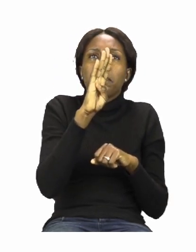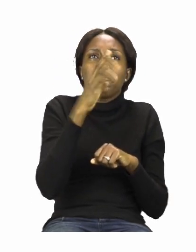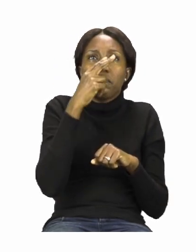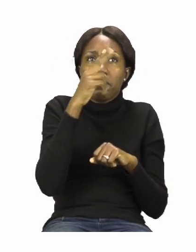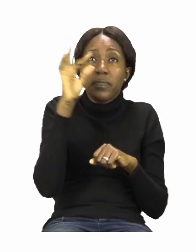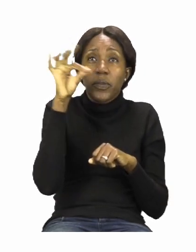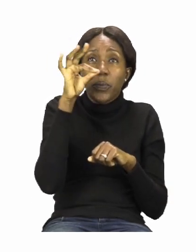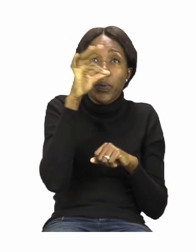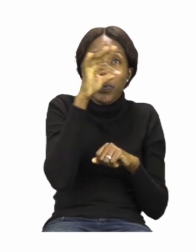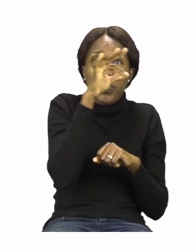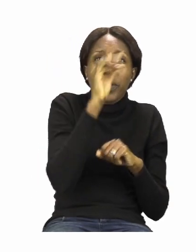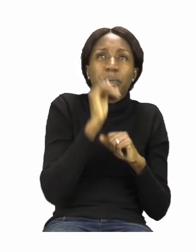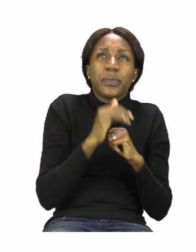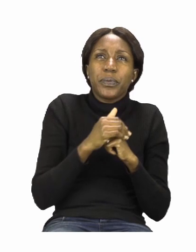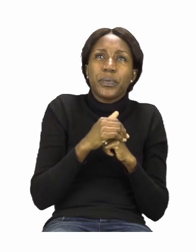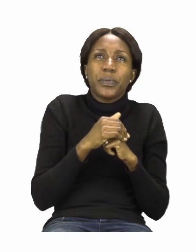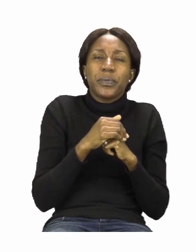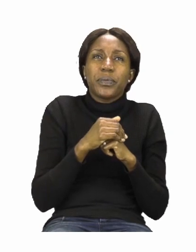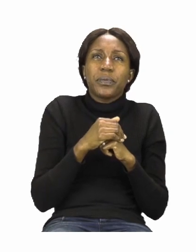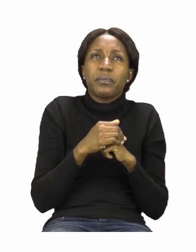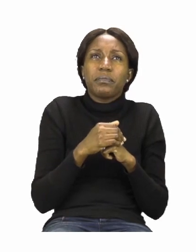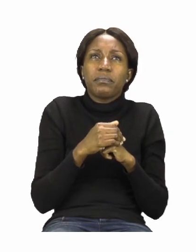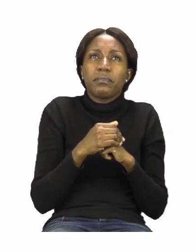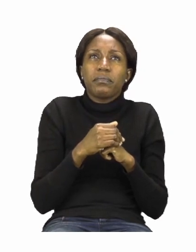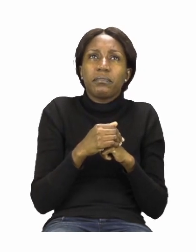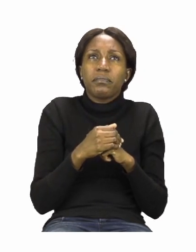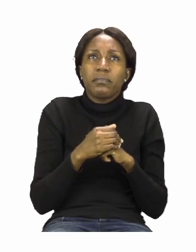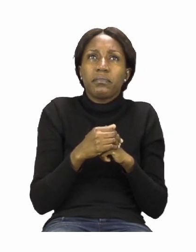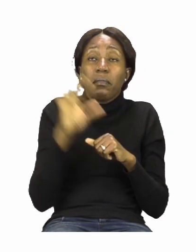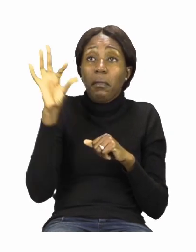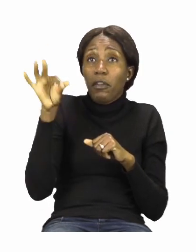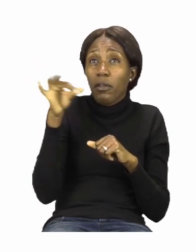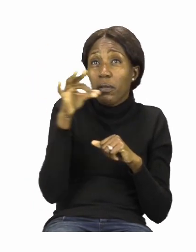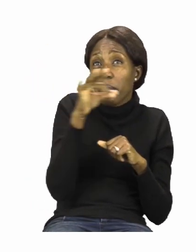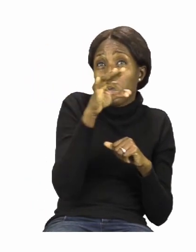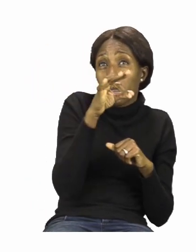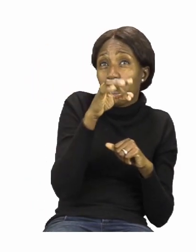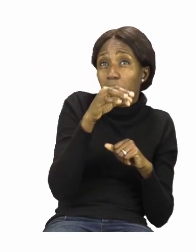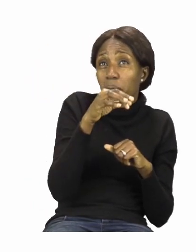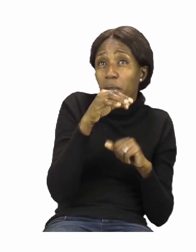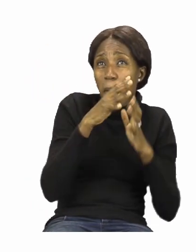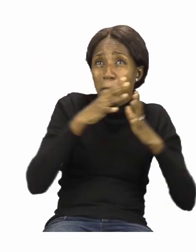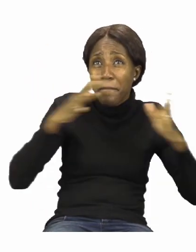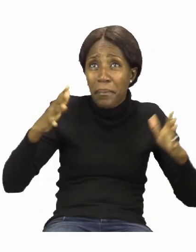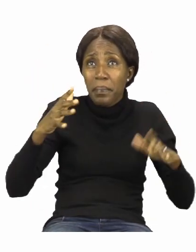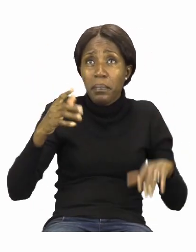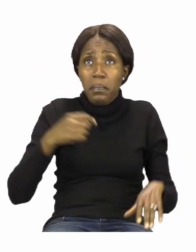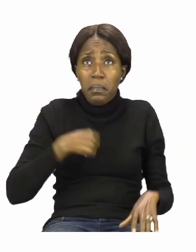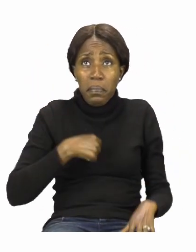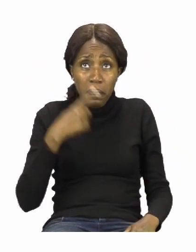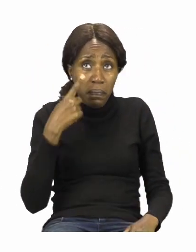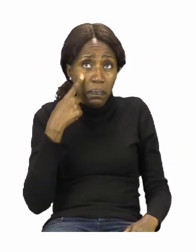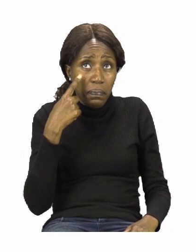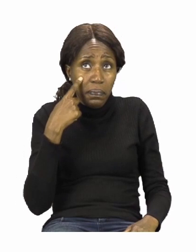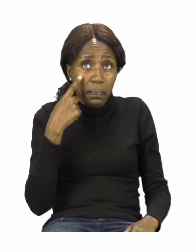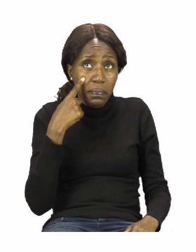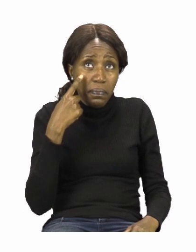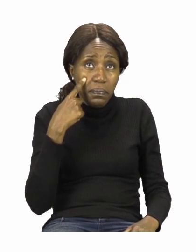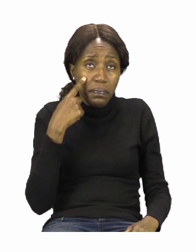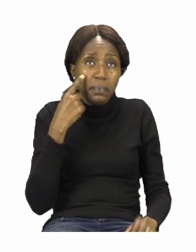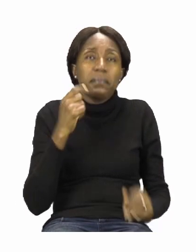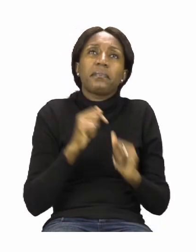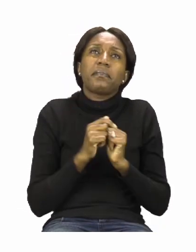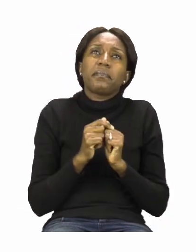sentence says, I see a big bee. So you have